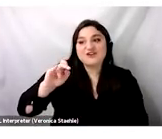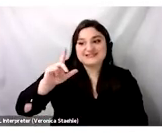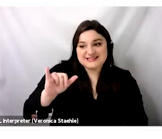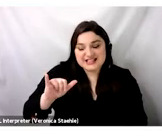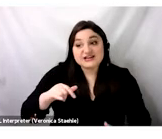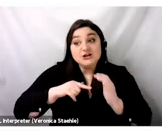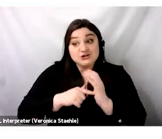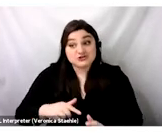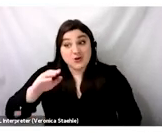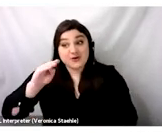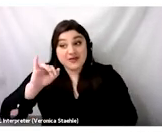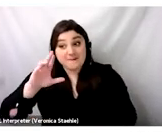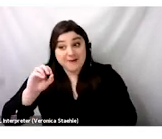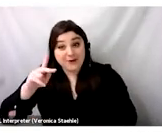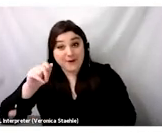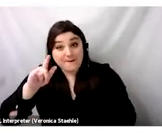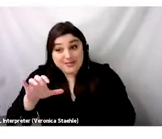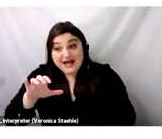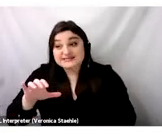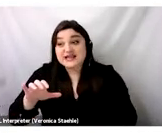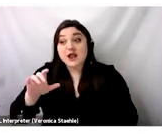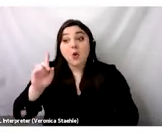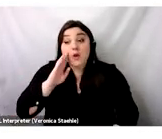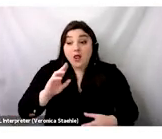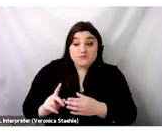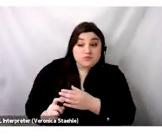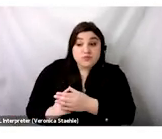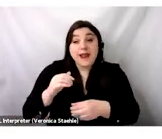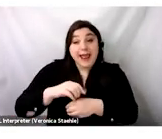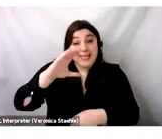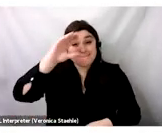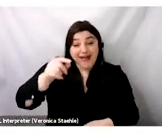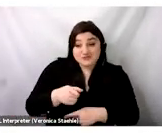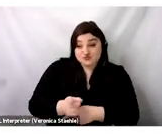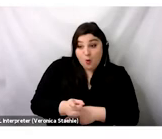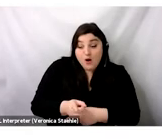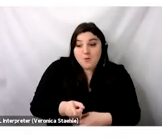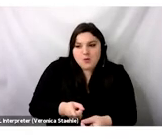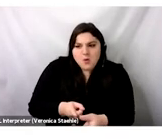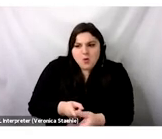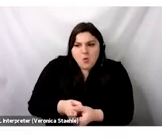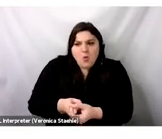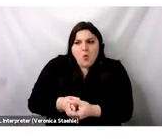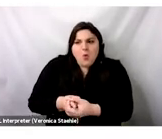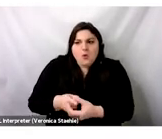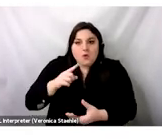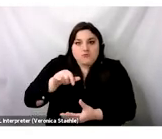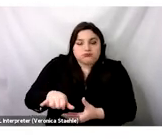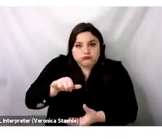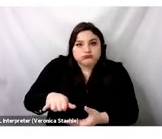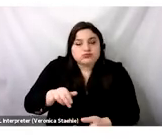coagulating and accumulating in scrota, men's scrota, and inhibiting